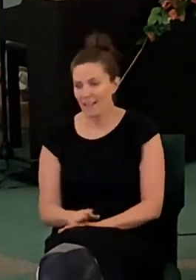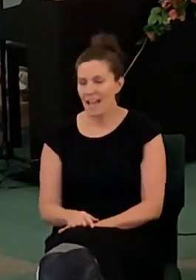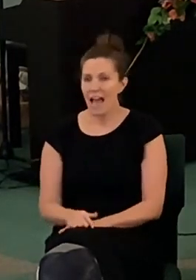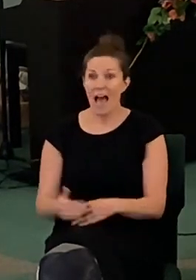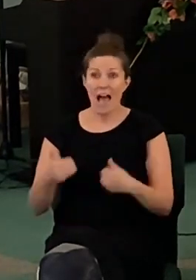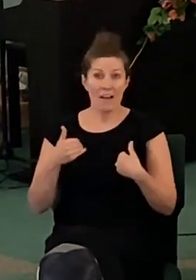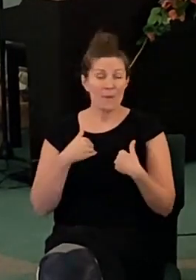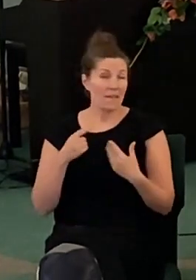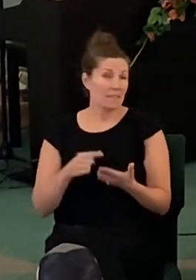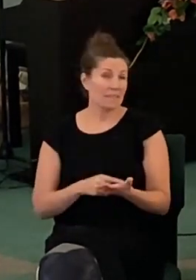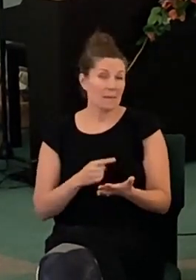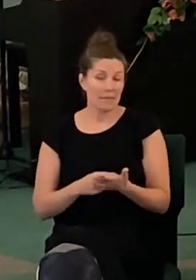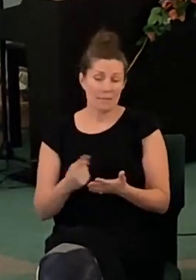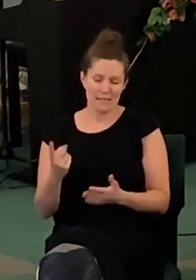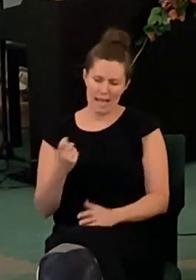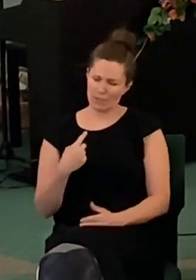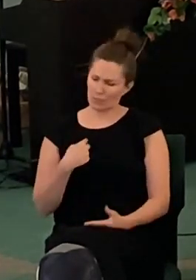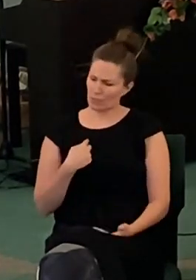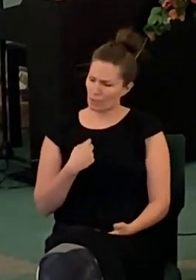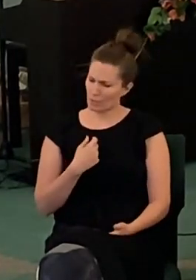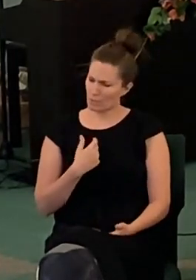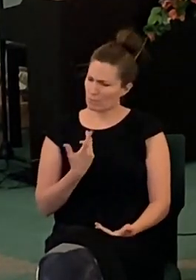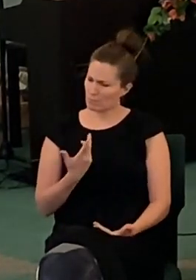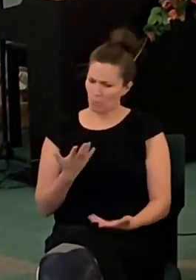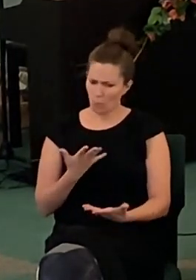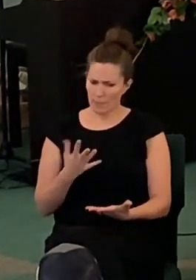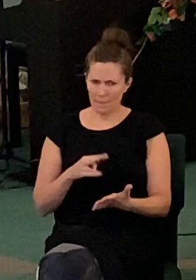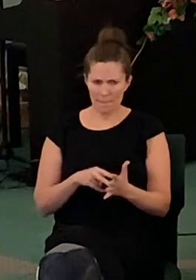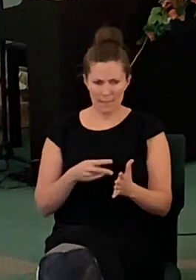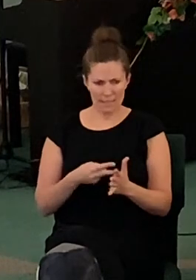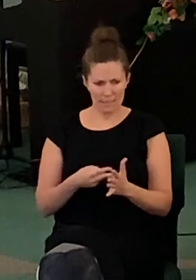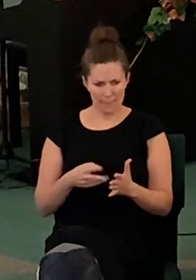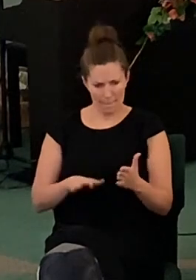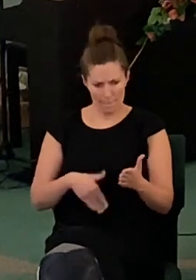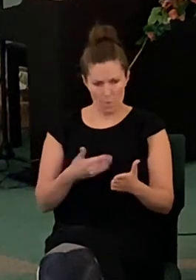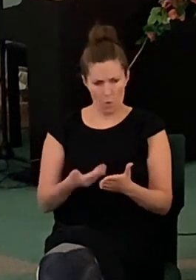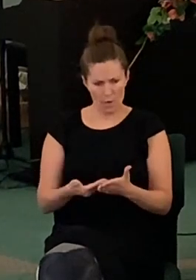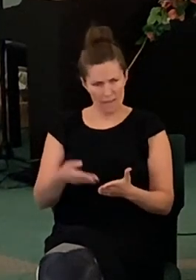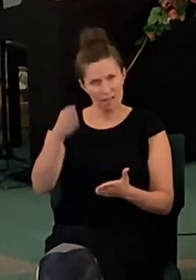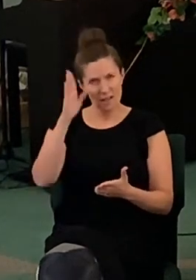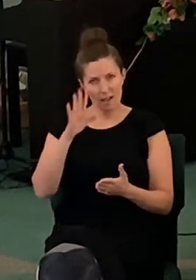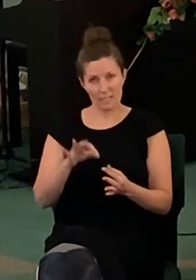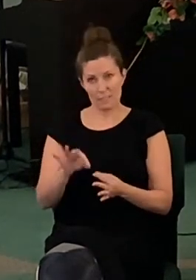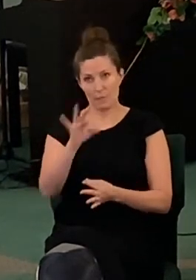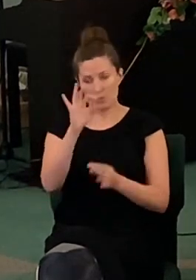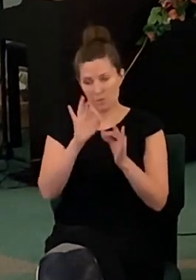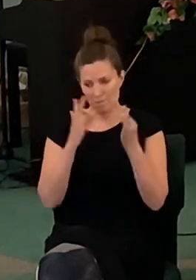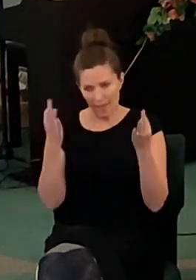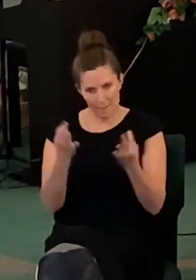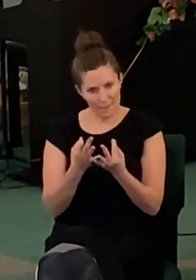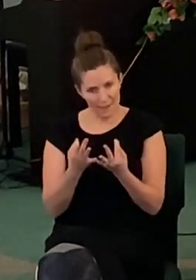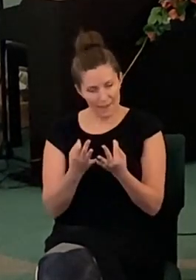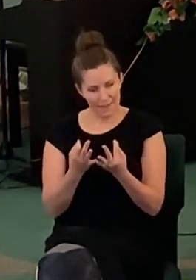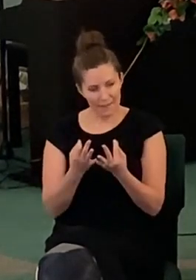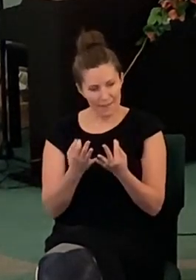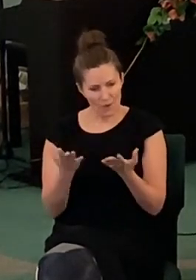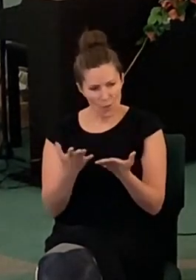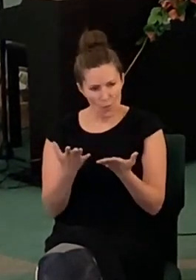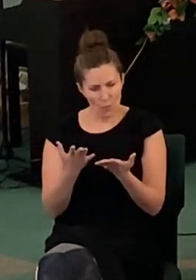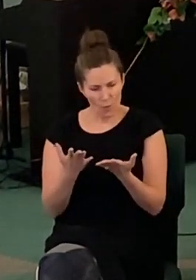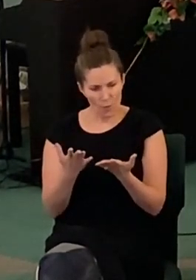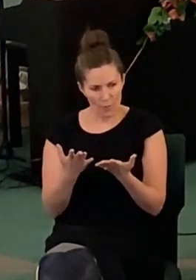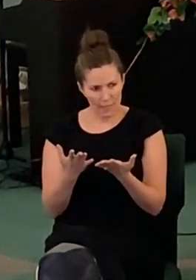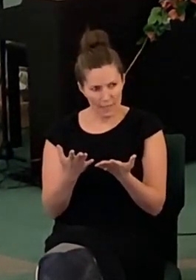And we have to sometimes ask ourselves, what does it mean to be born into God's spiritual family? What did it take for us